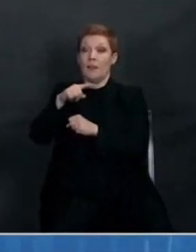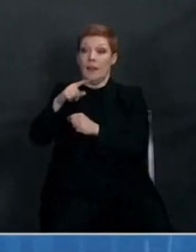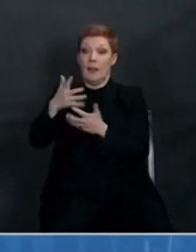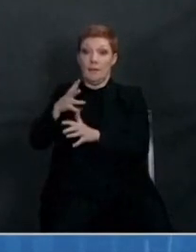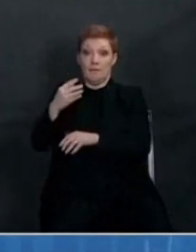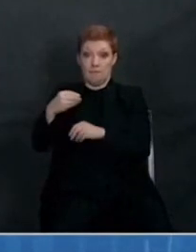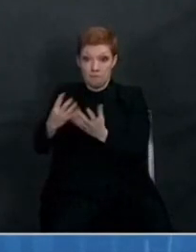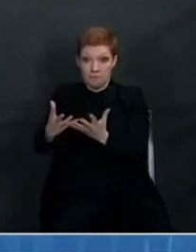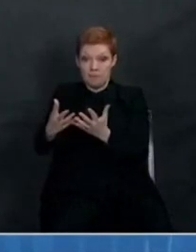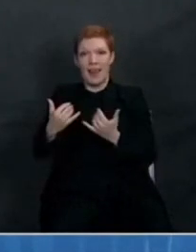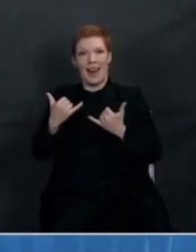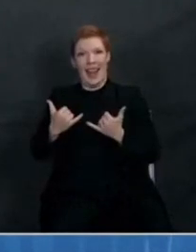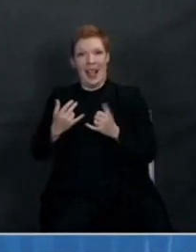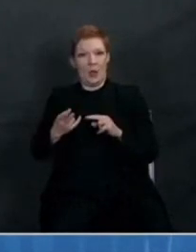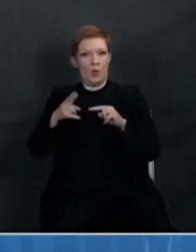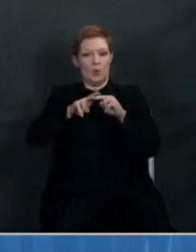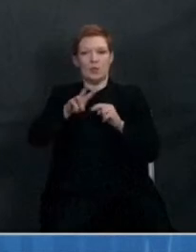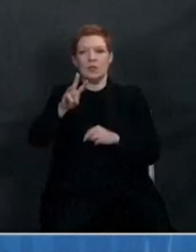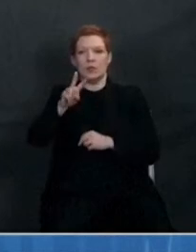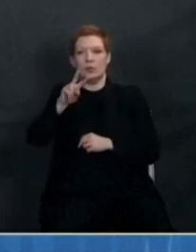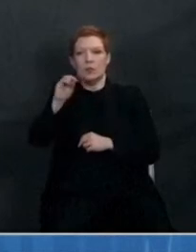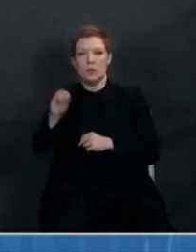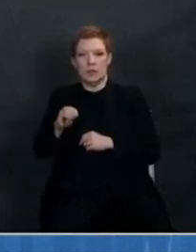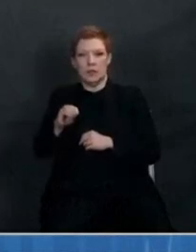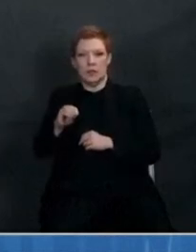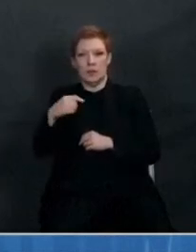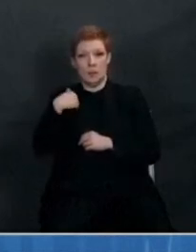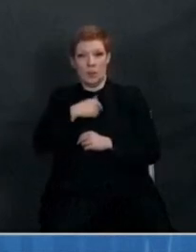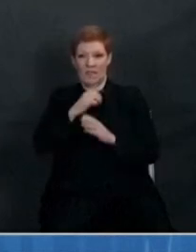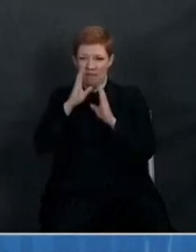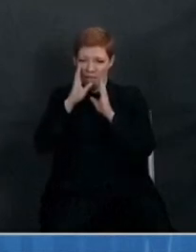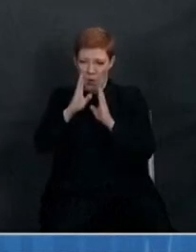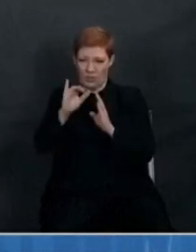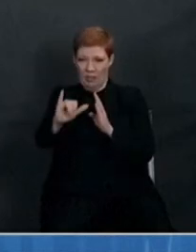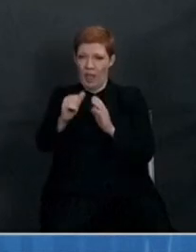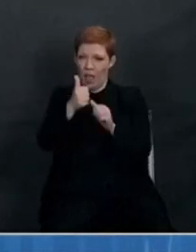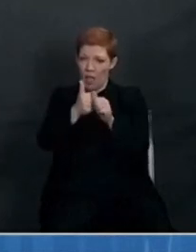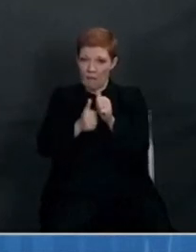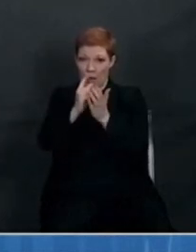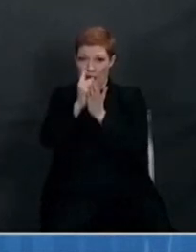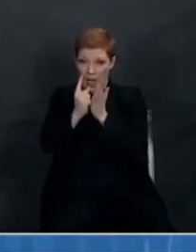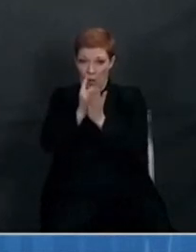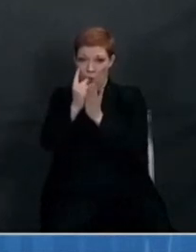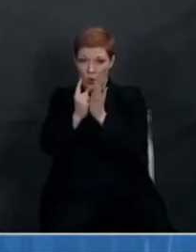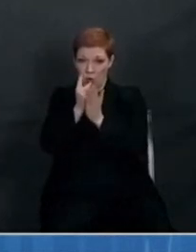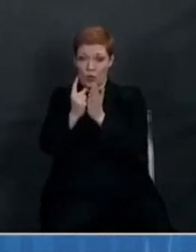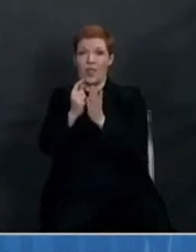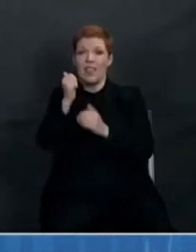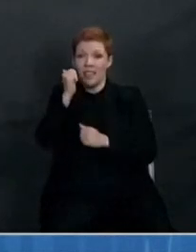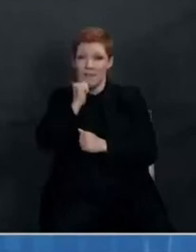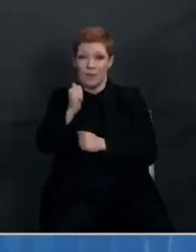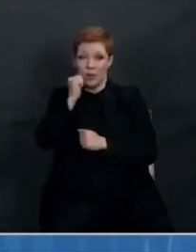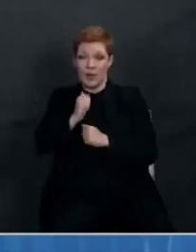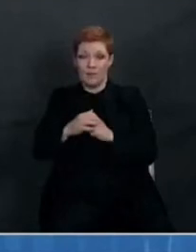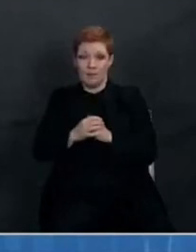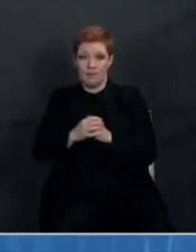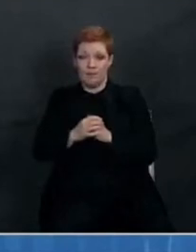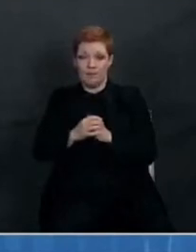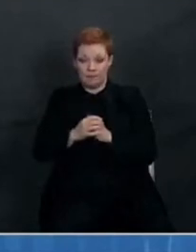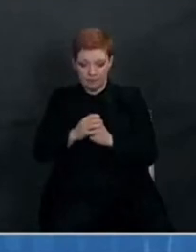focused on this every hour of every day. There is another thing going on that I want to alert people to,